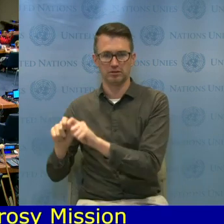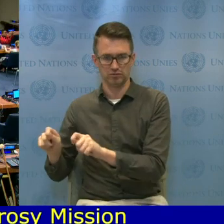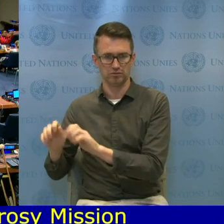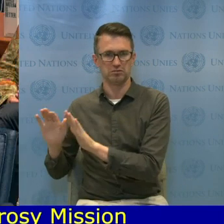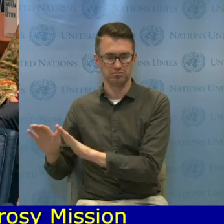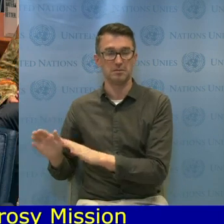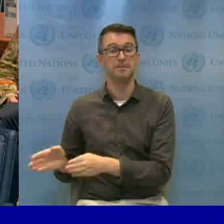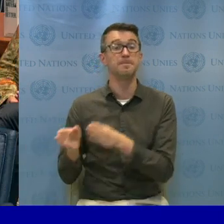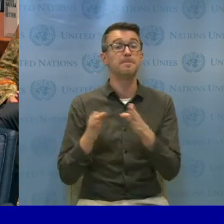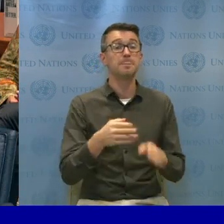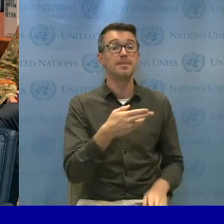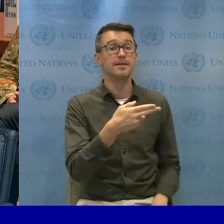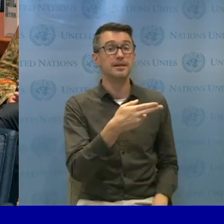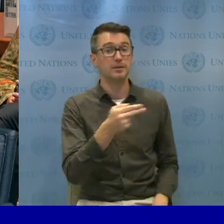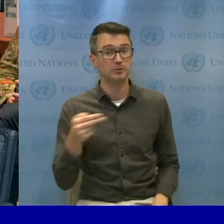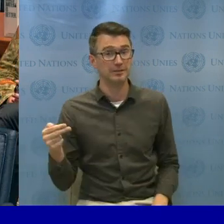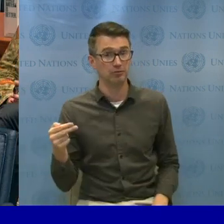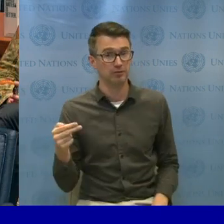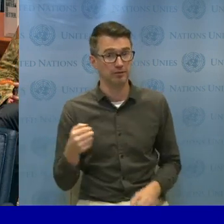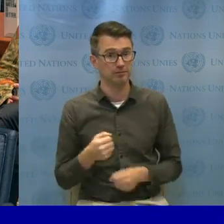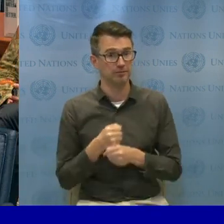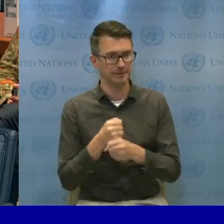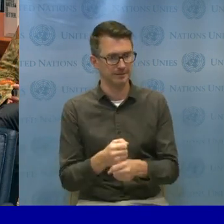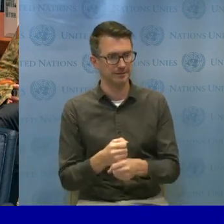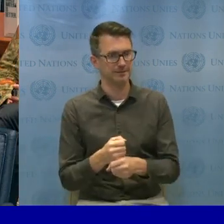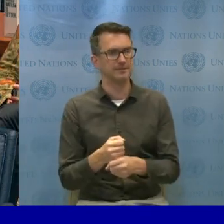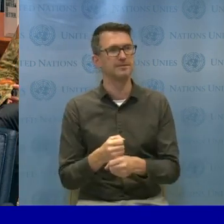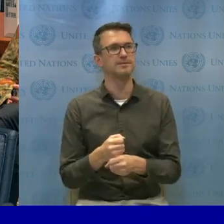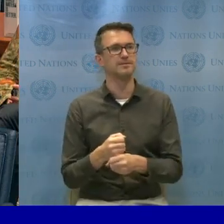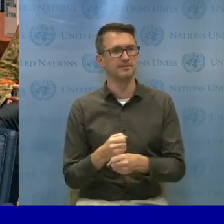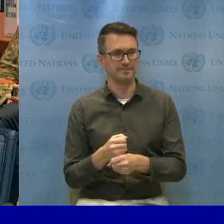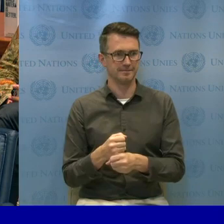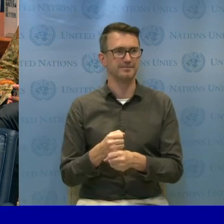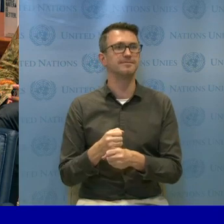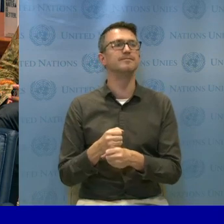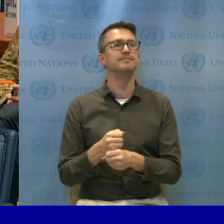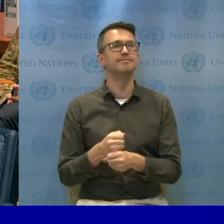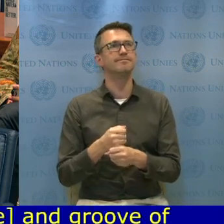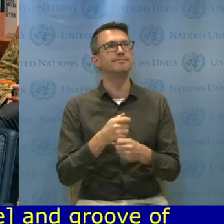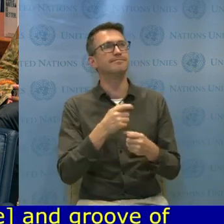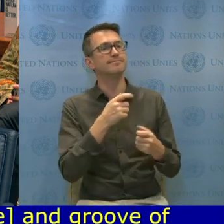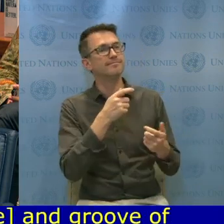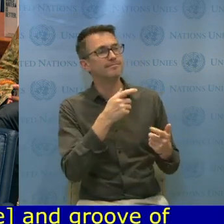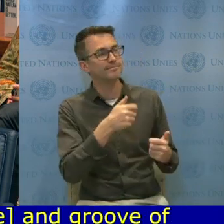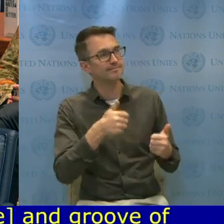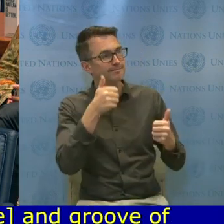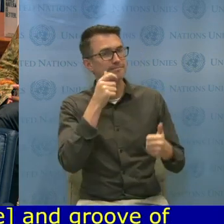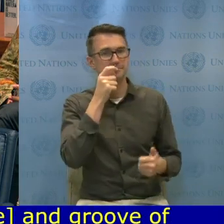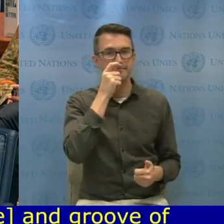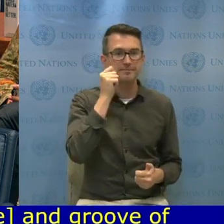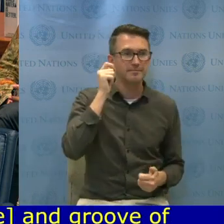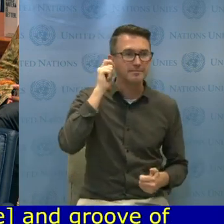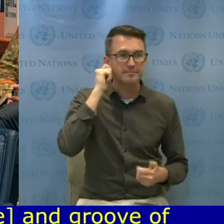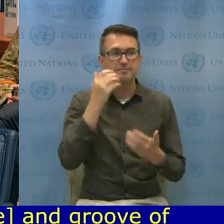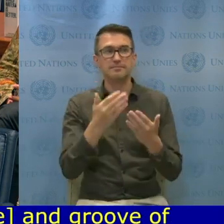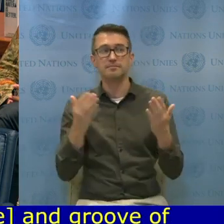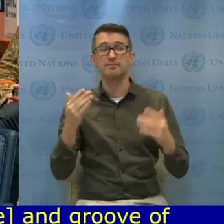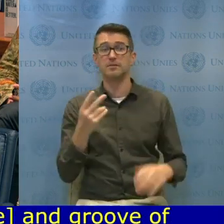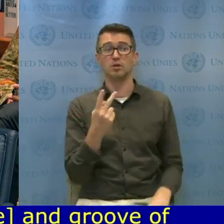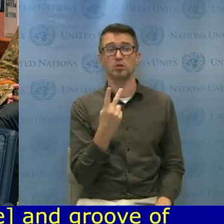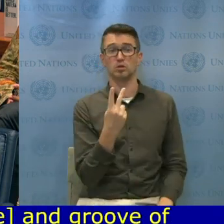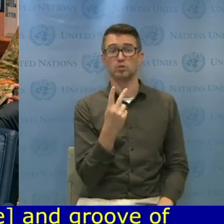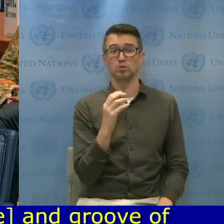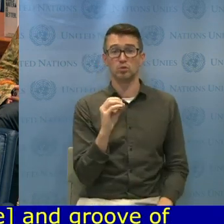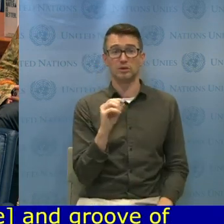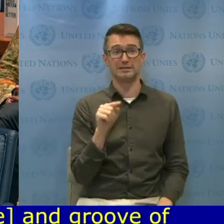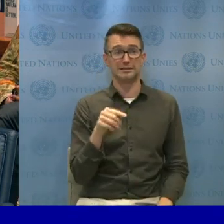Persons. Madam Chairman, there are approximately 20 million persons with disabilities in Indonesia. In